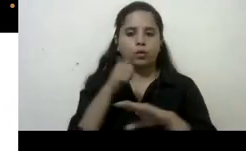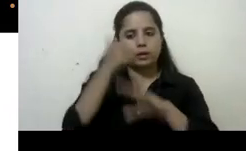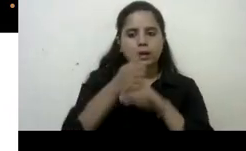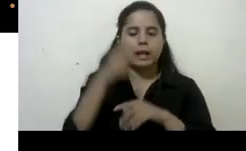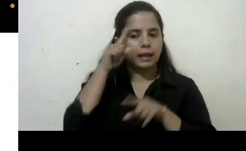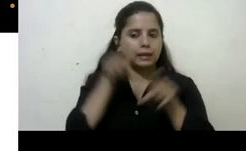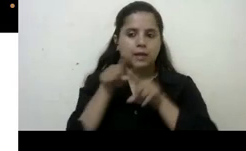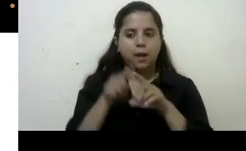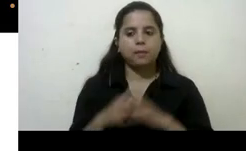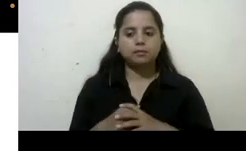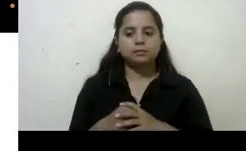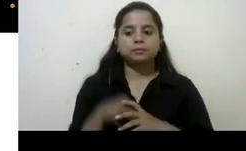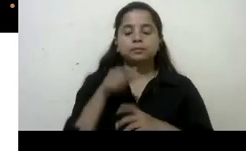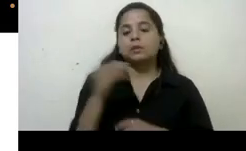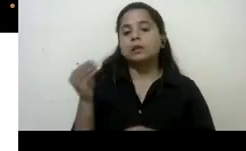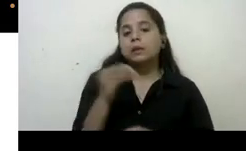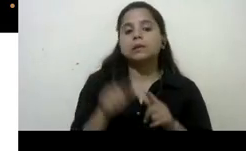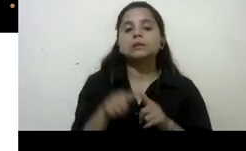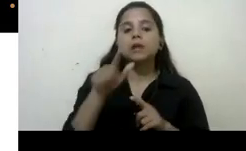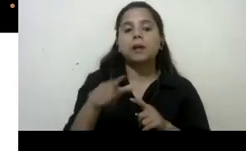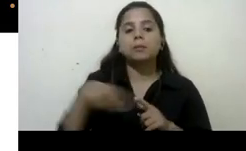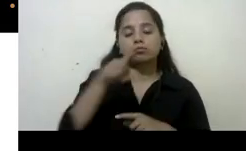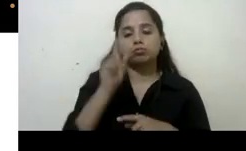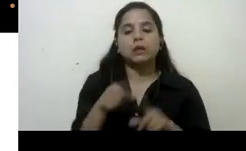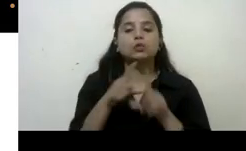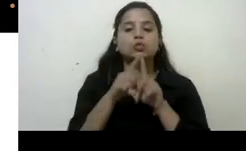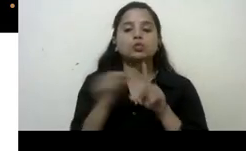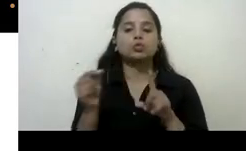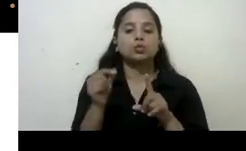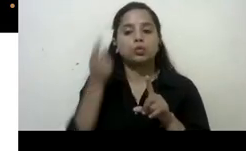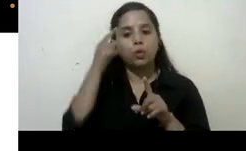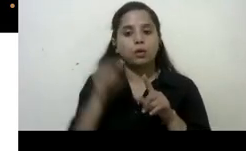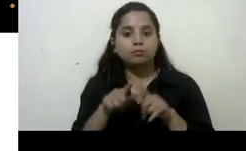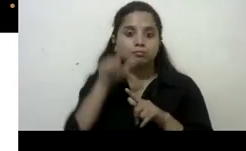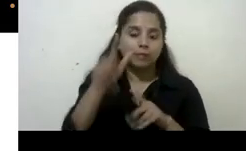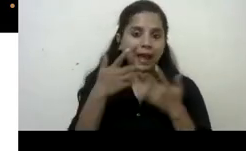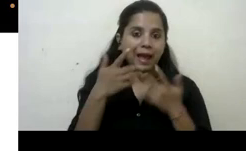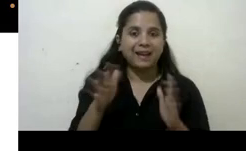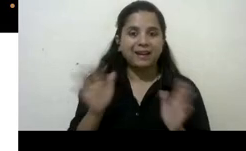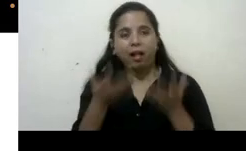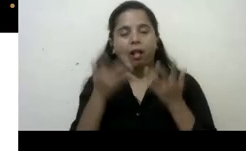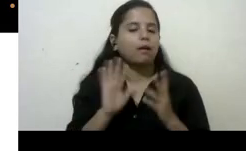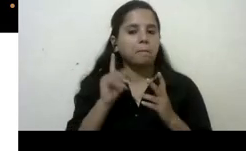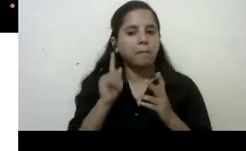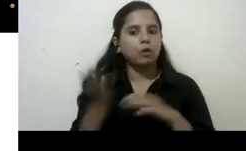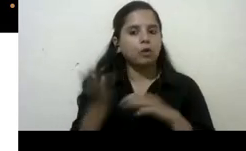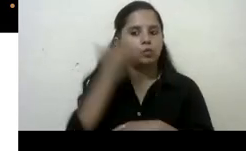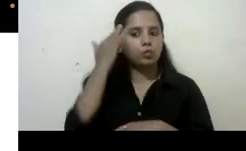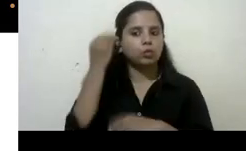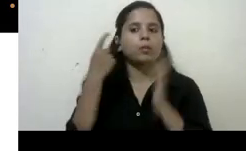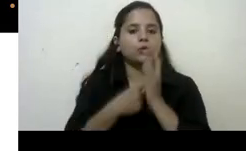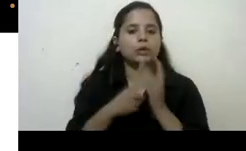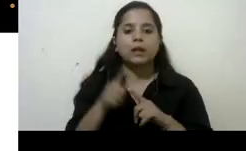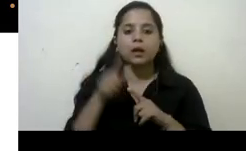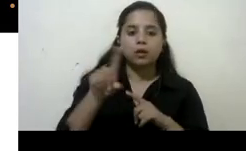So there are some steps we have to consider while establishing a teacher development groups. They are: step one,